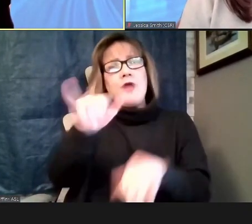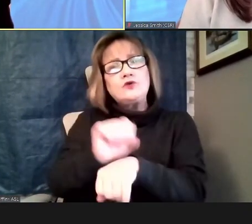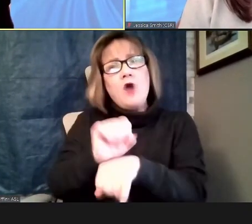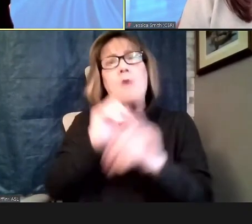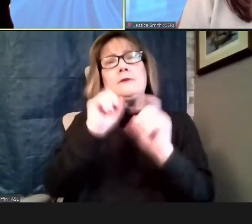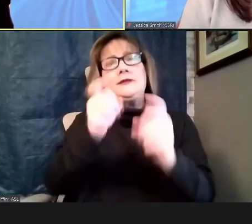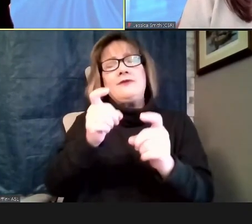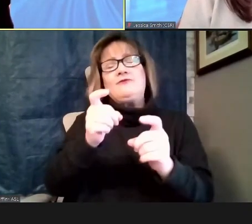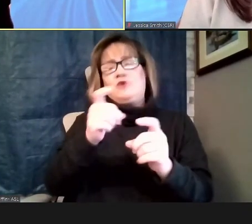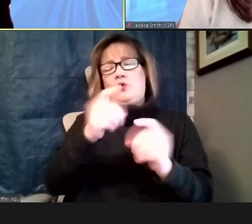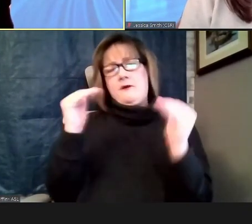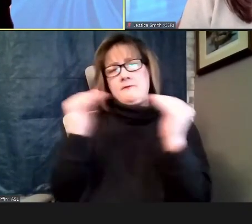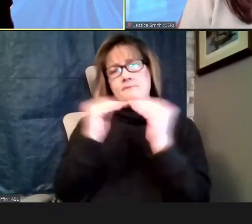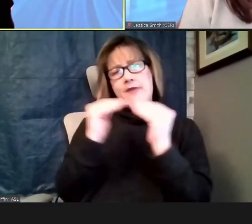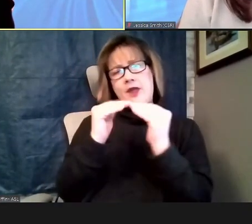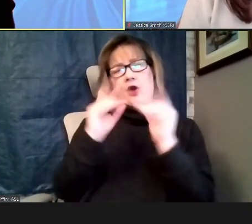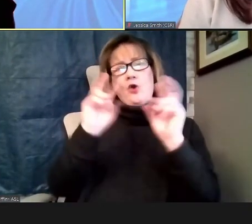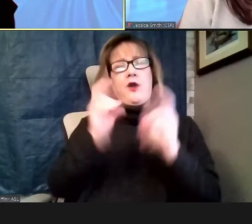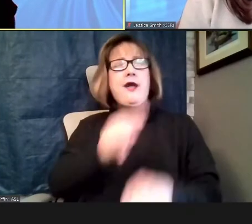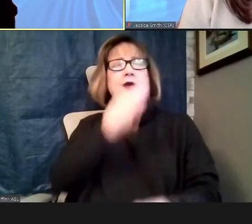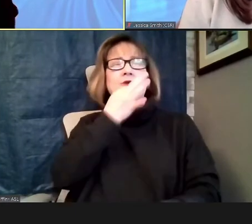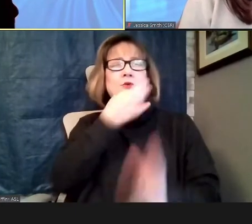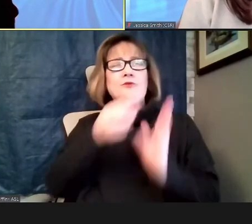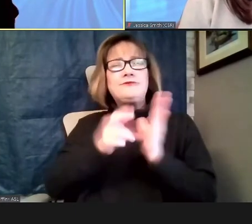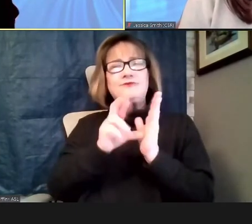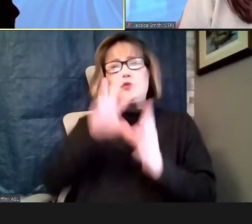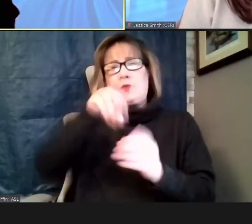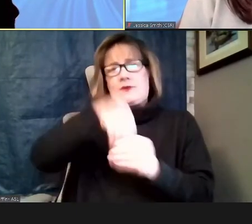fair expert review within it.